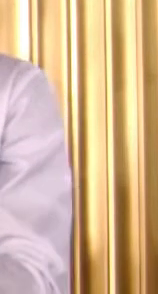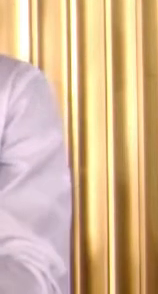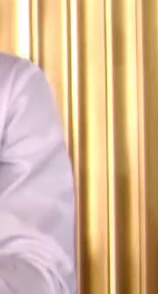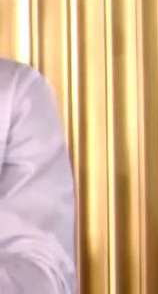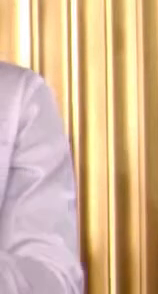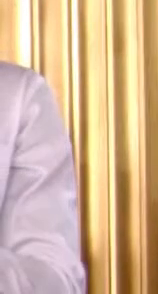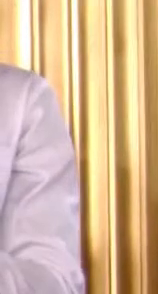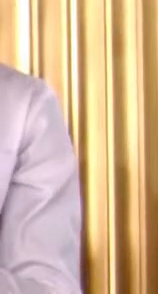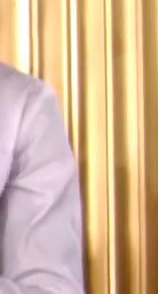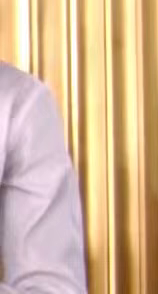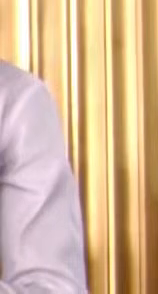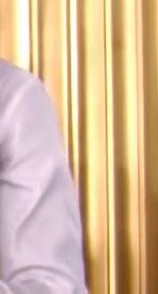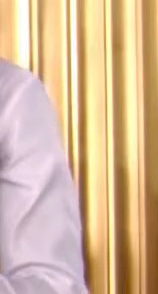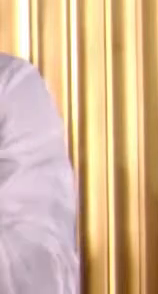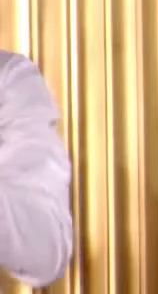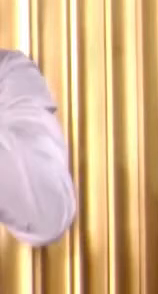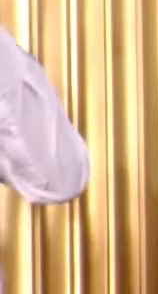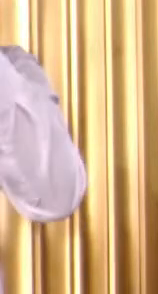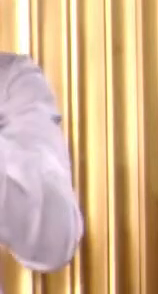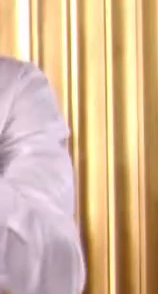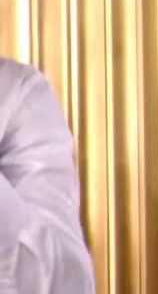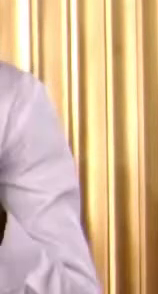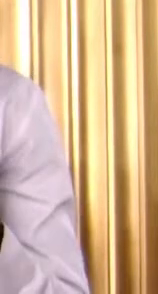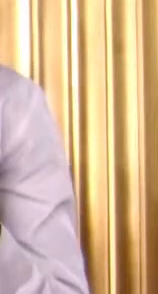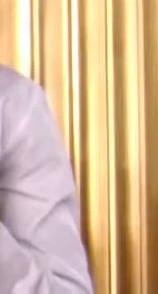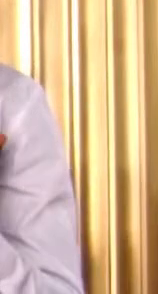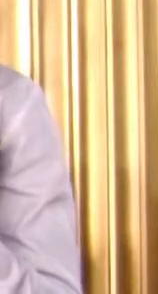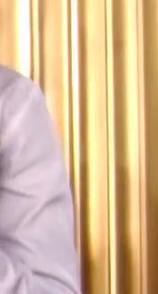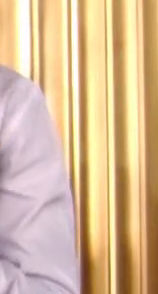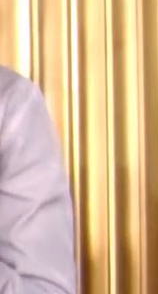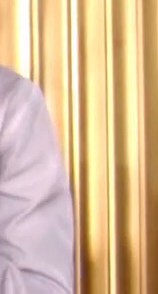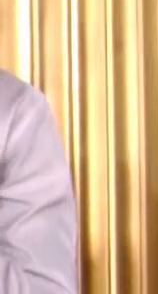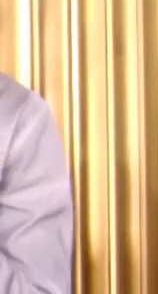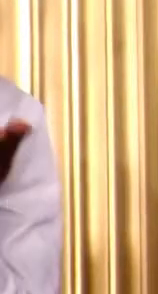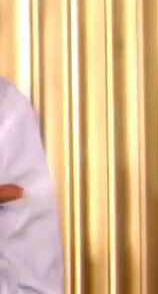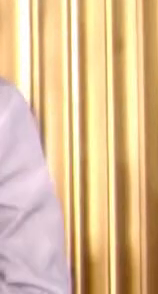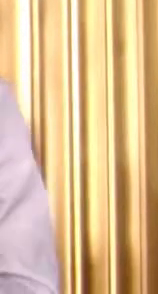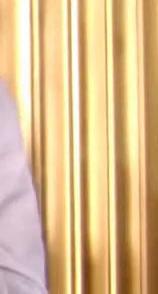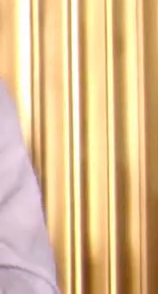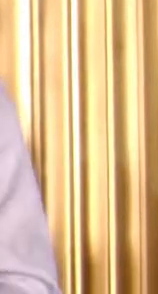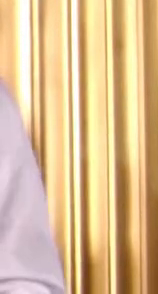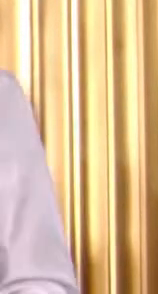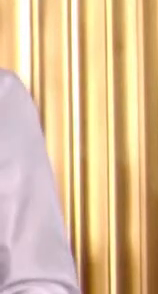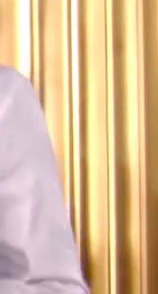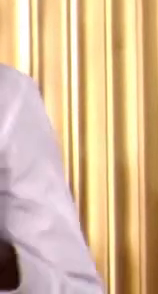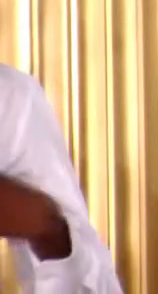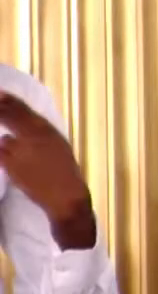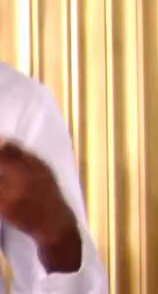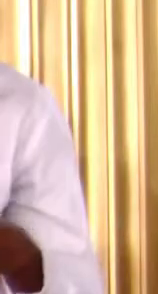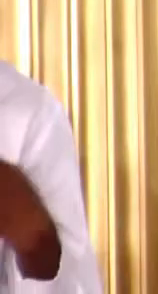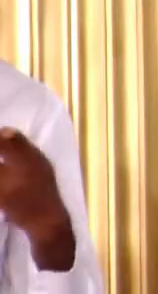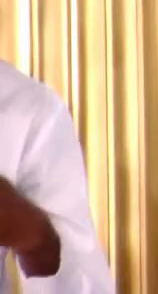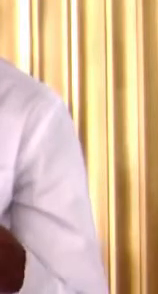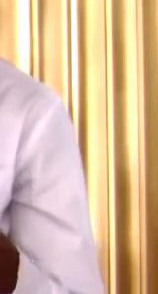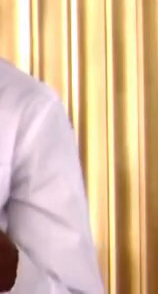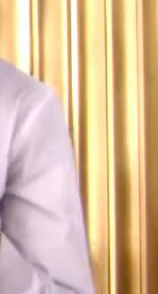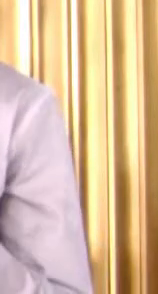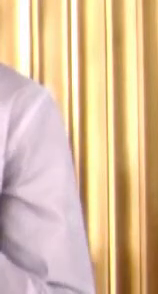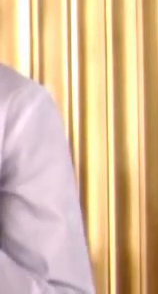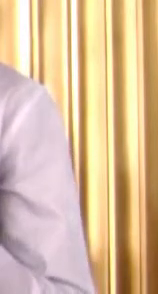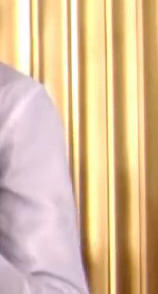today, please go there. If you wish to patronize these services, you should kindly make sure that they have the